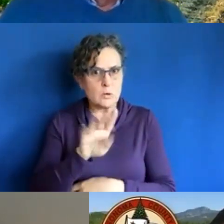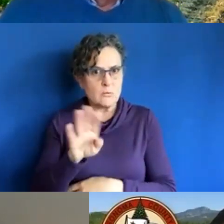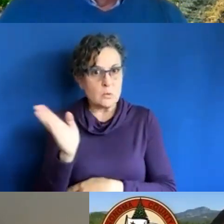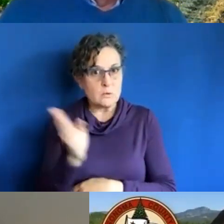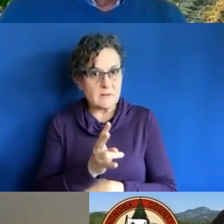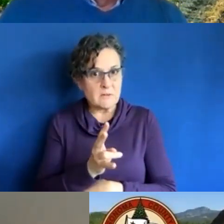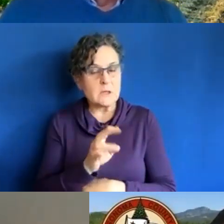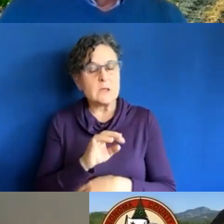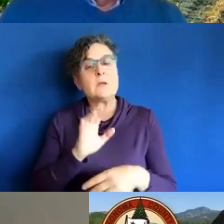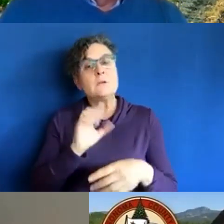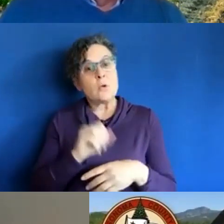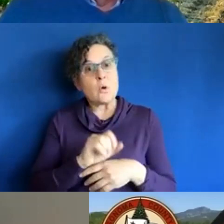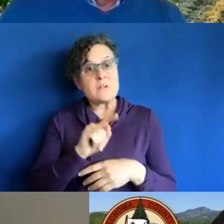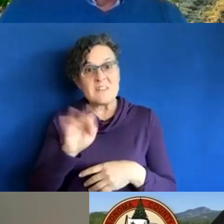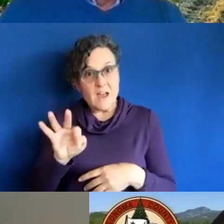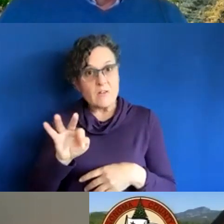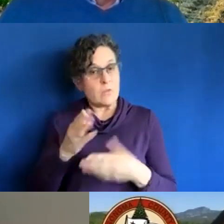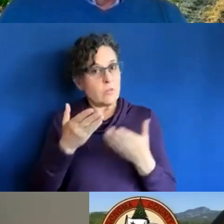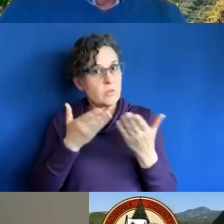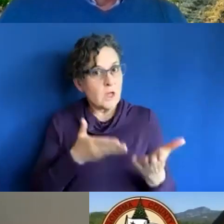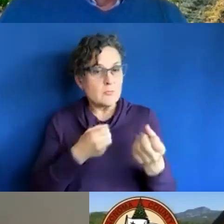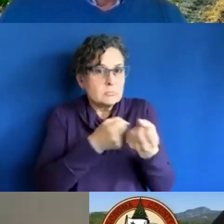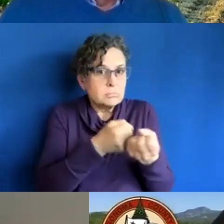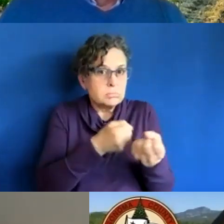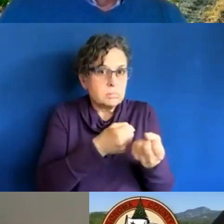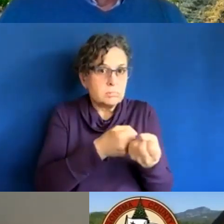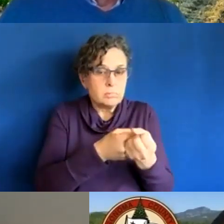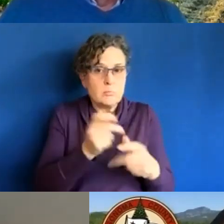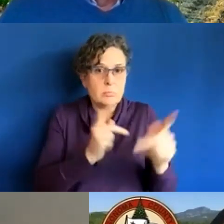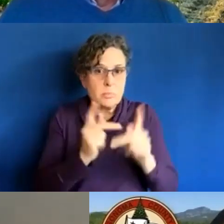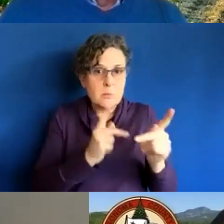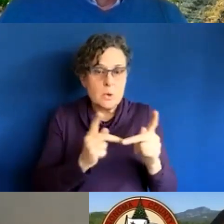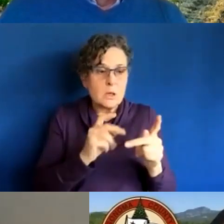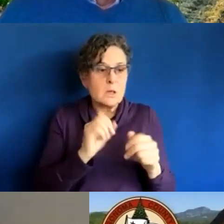will also be on site who will be working with this